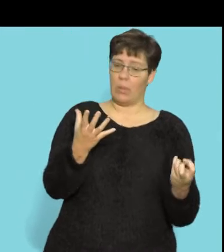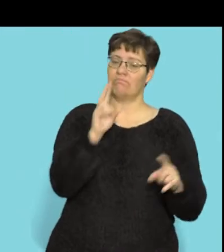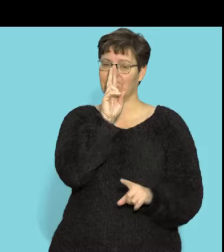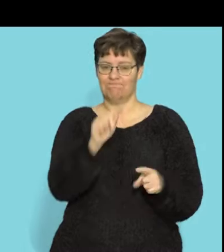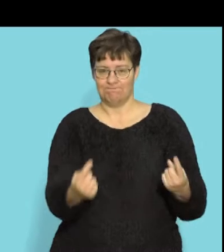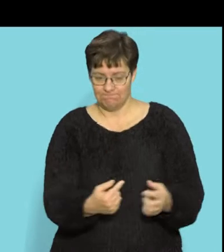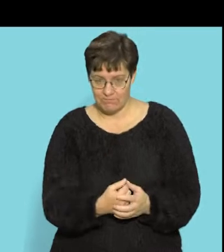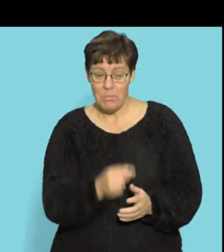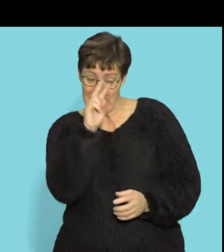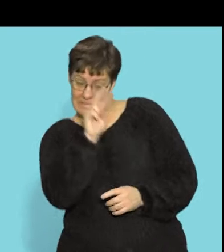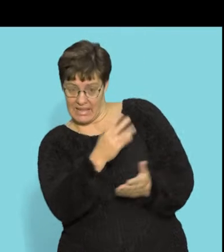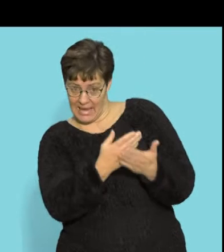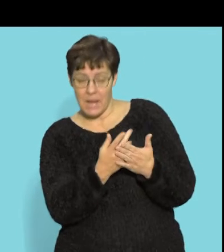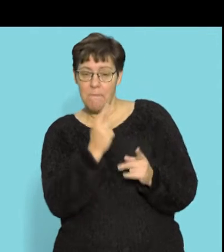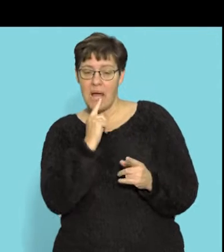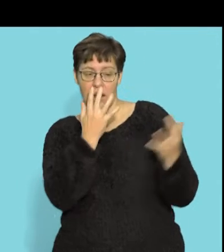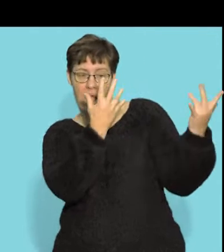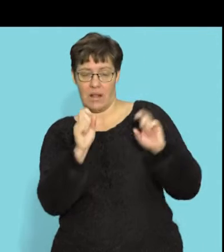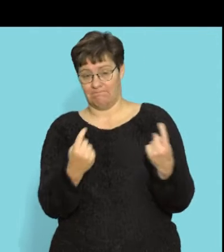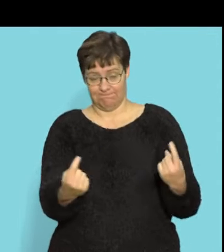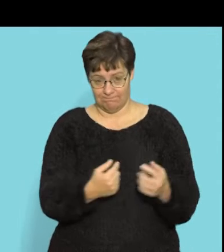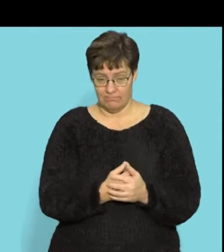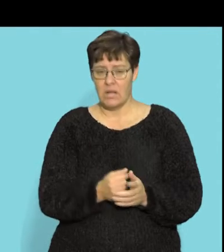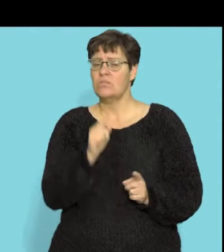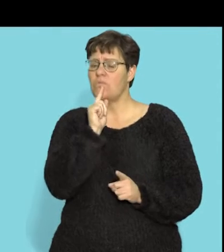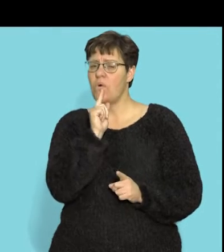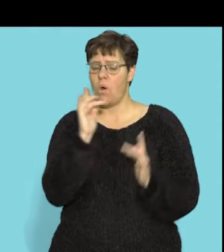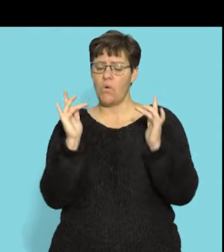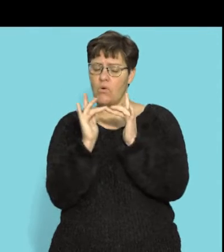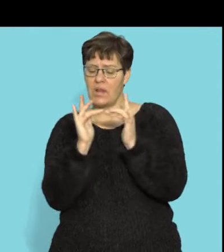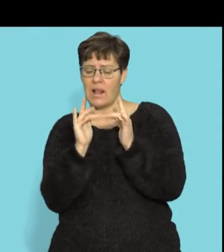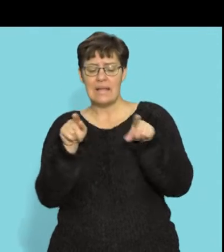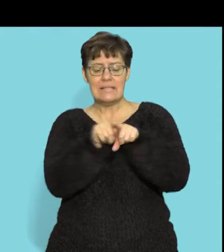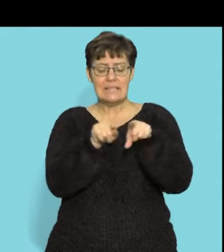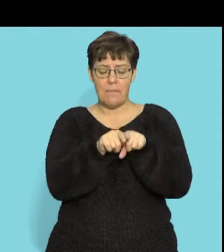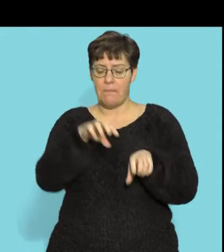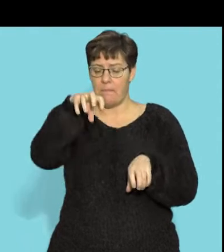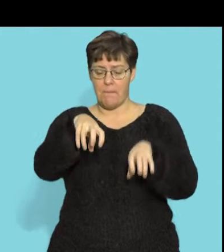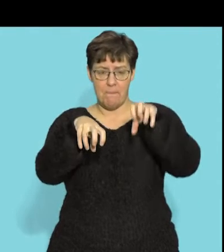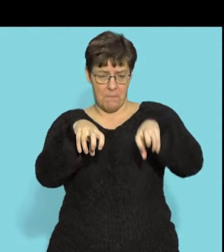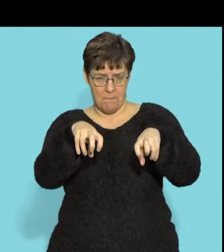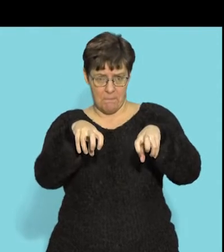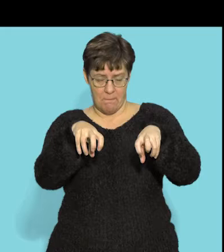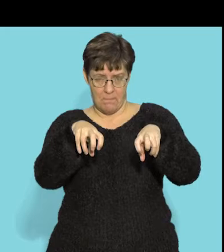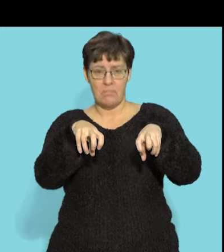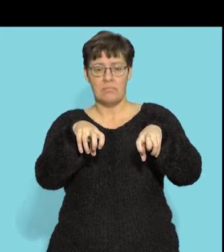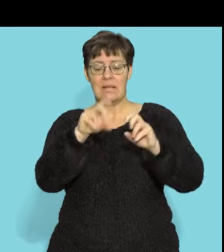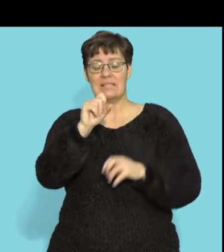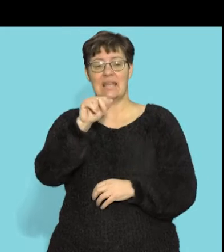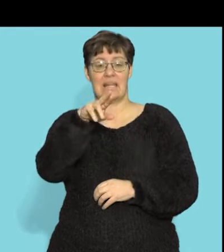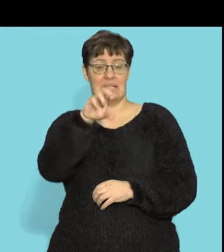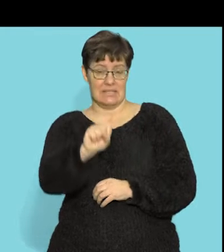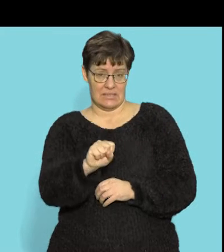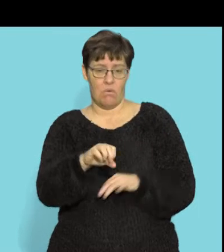a numerical sense. Now the question is, what effect does connecting identical light bulbs, we assume,